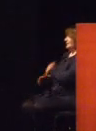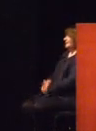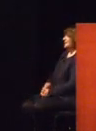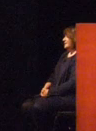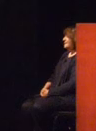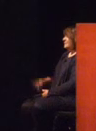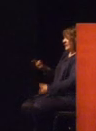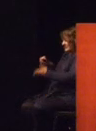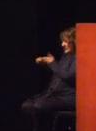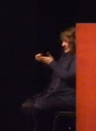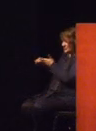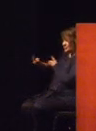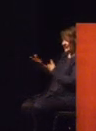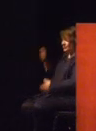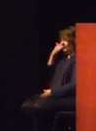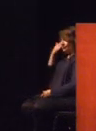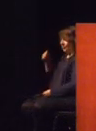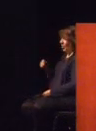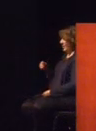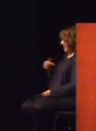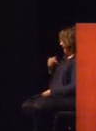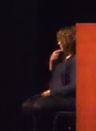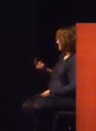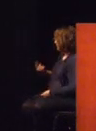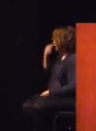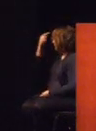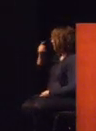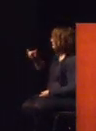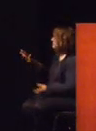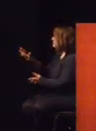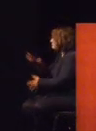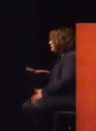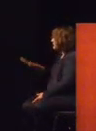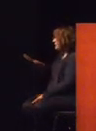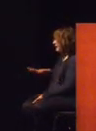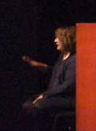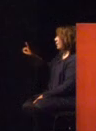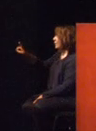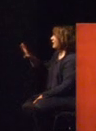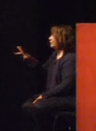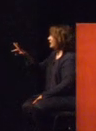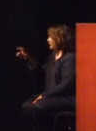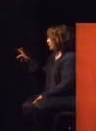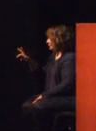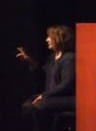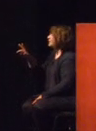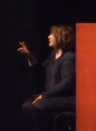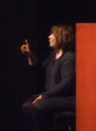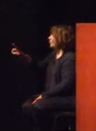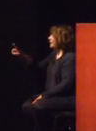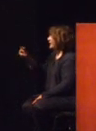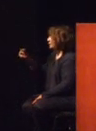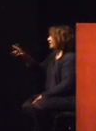in a few weeks. I will tell you, it looks to be roughly around 130 below where